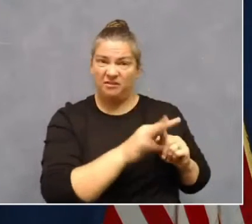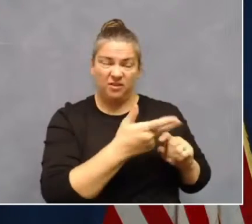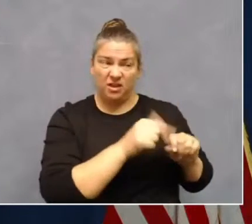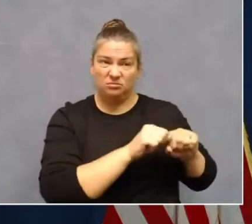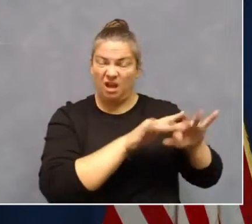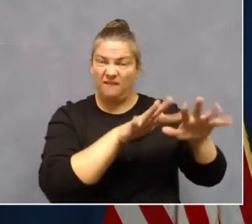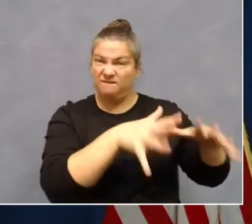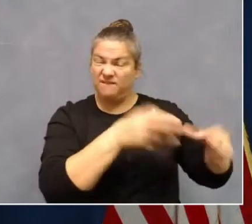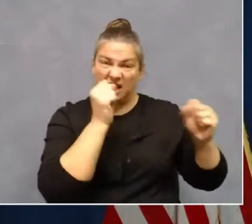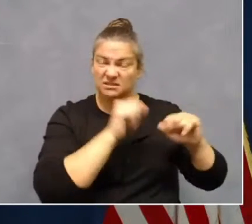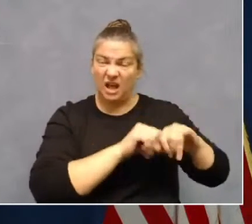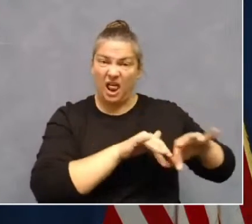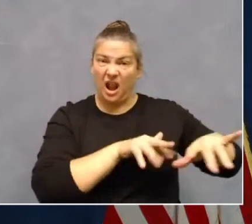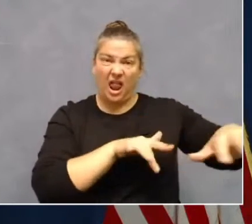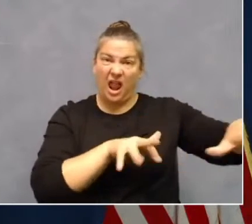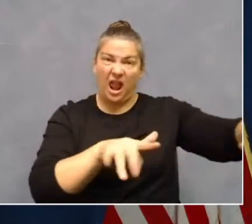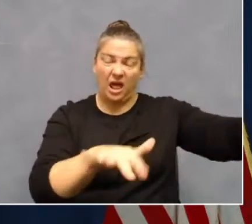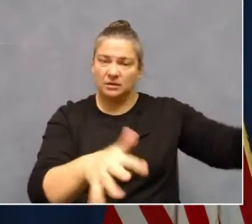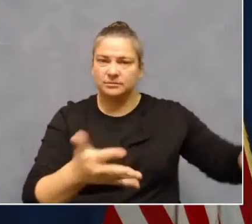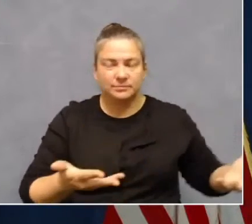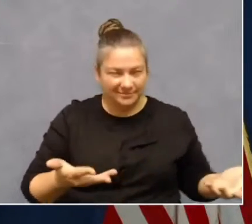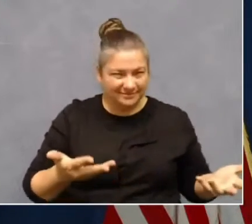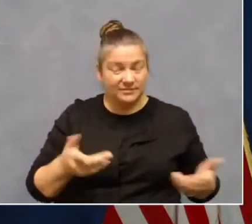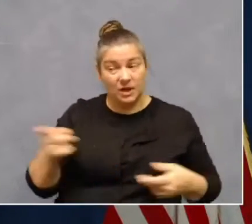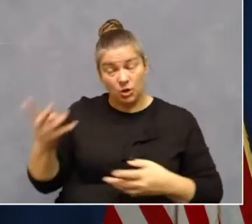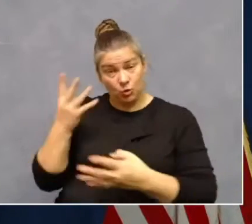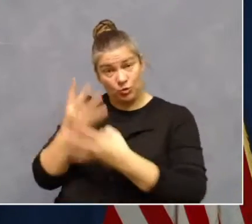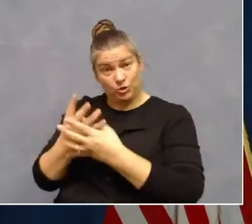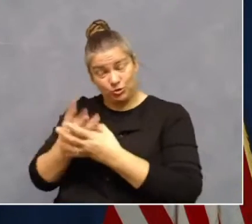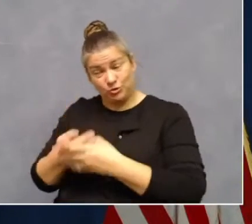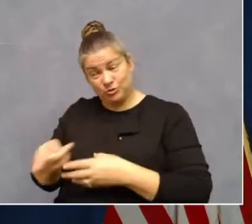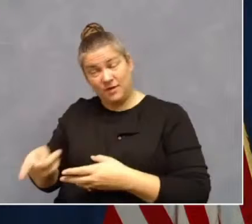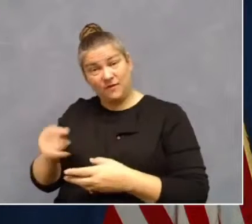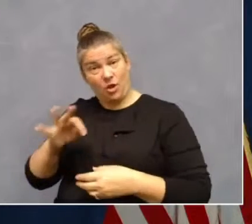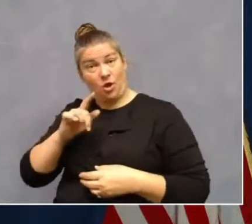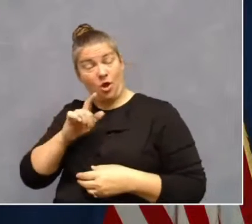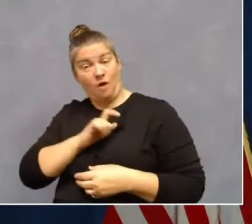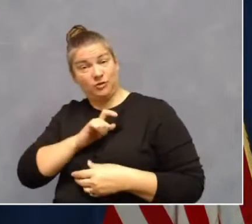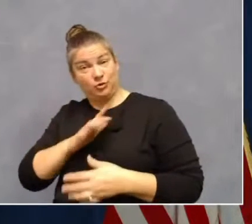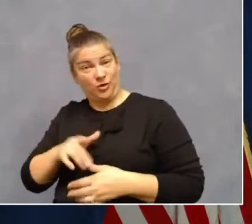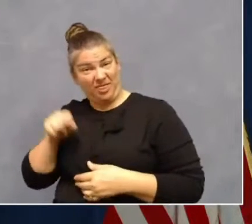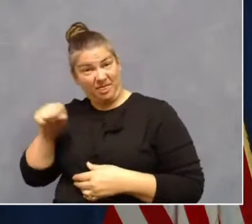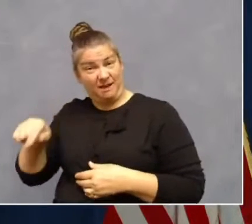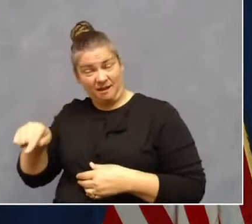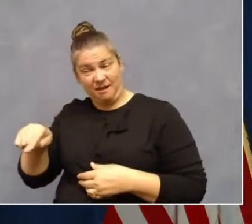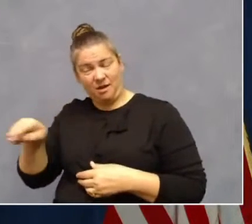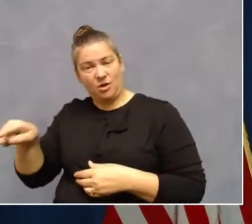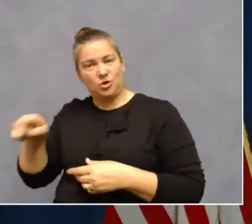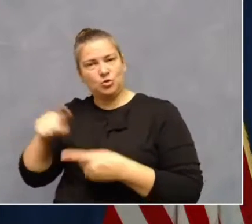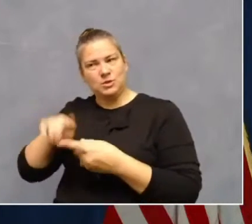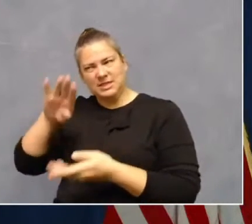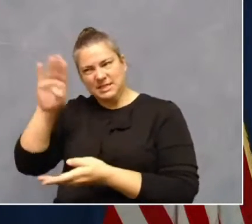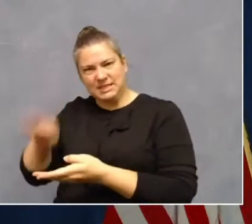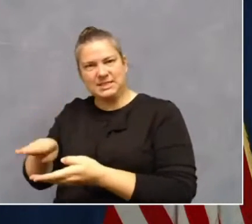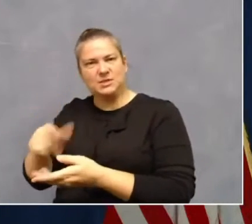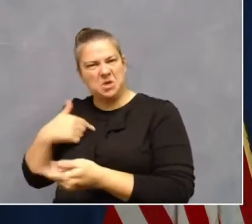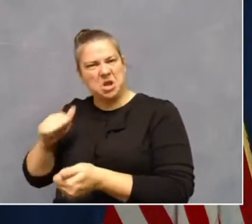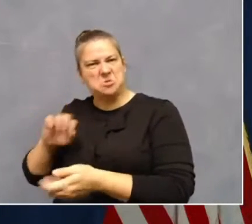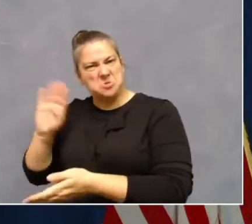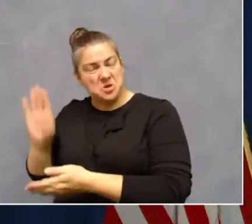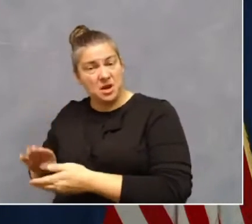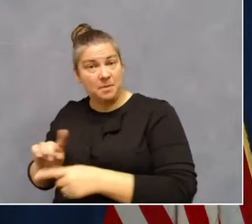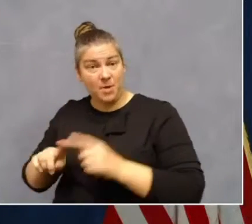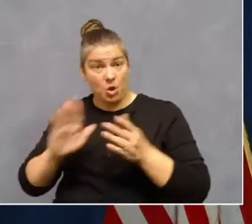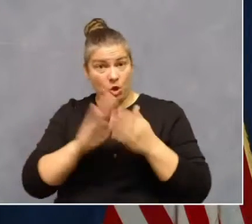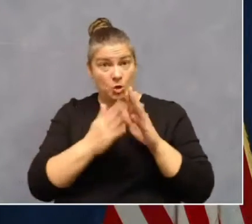more, you can at least reduce the risk. The challenge again is when a community gets red, there's no way you're gonna keep